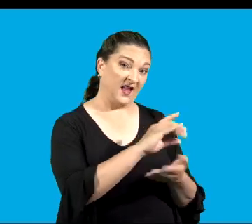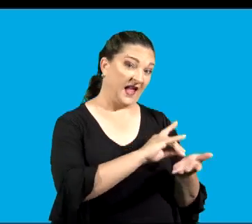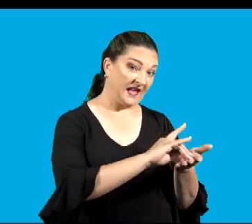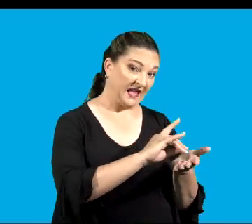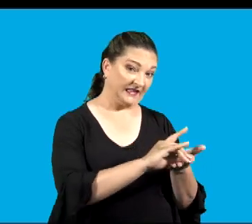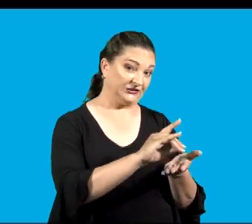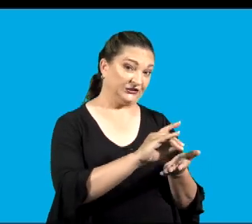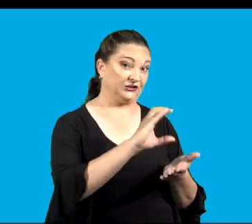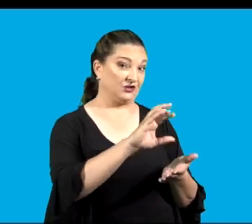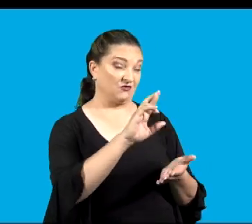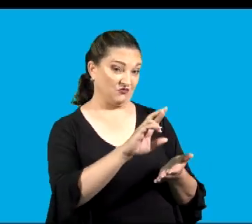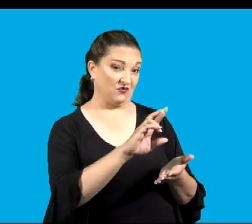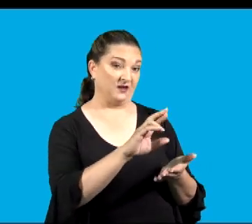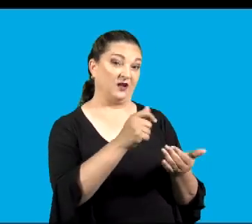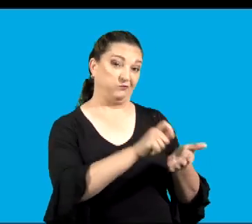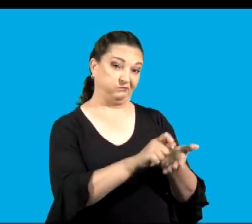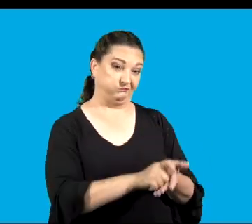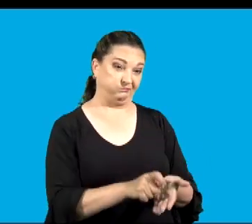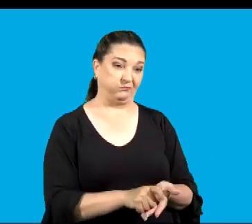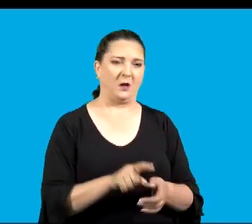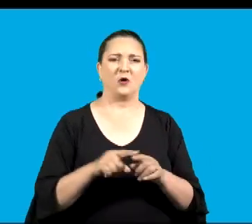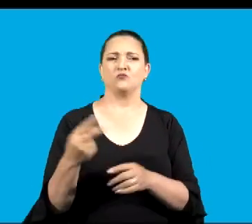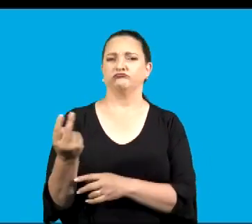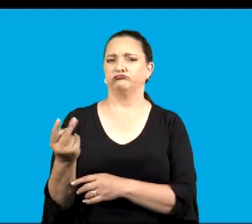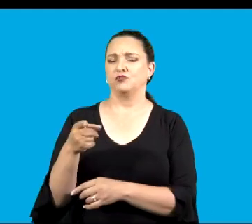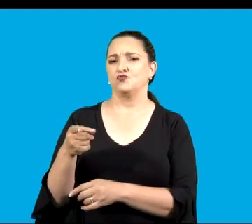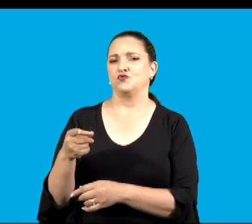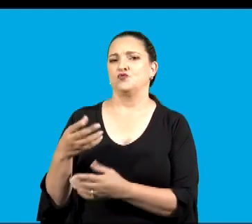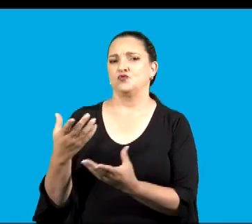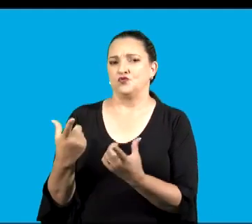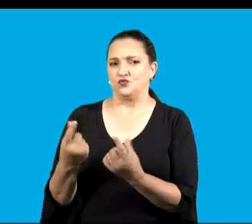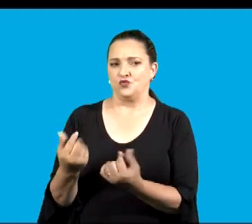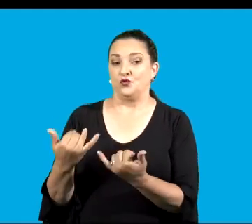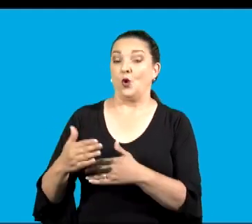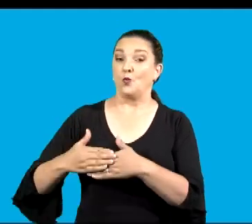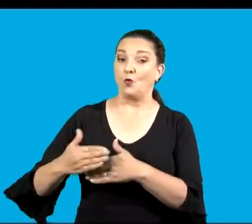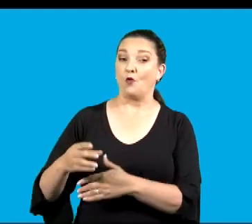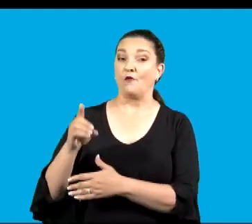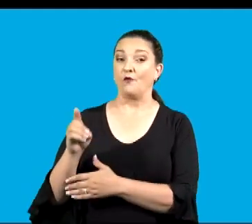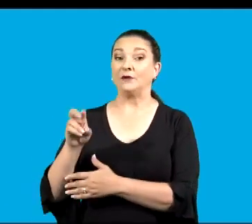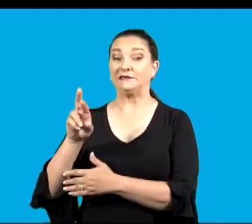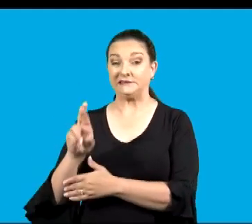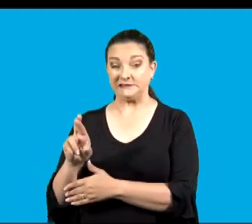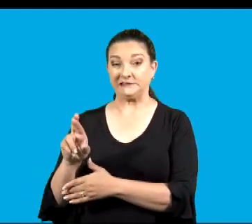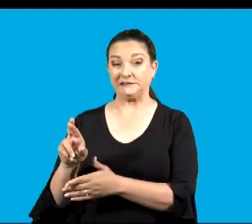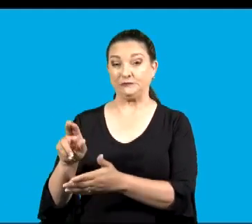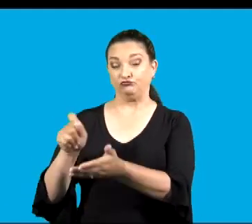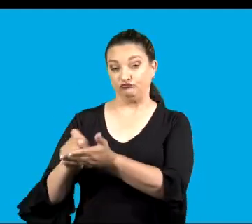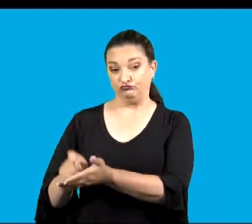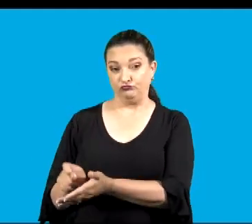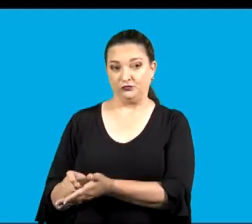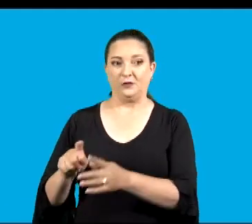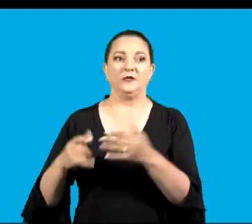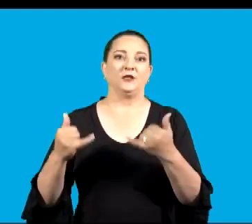You also prepared your creditors and debtors reconciliation. In grade 12, we're going to look further into the creditors